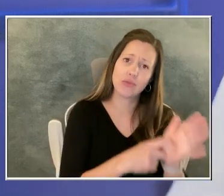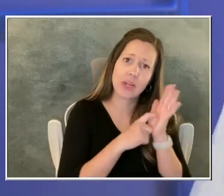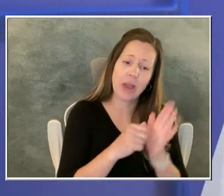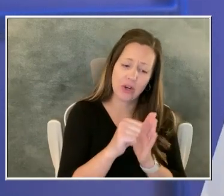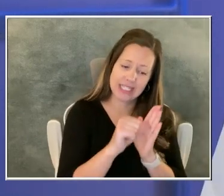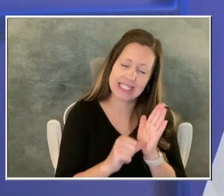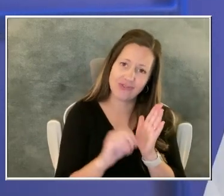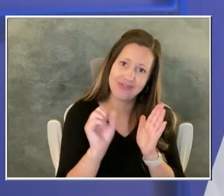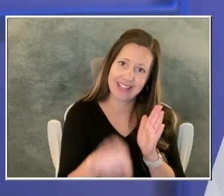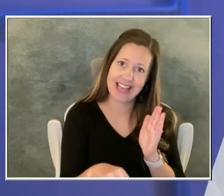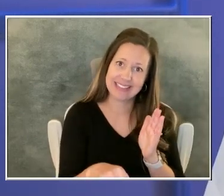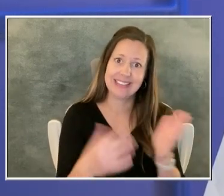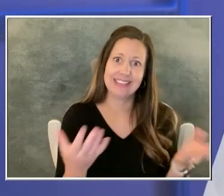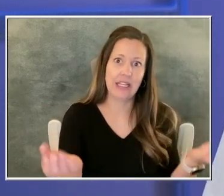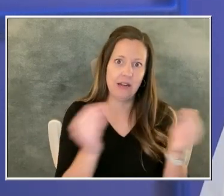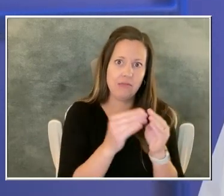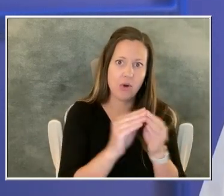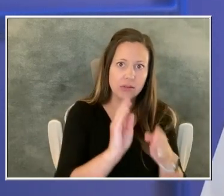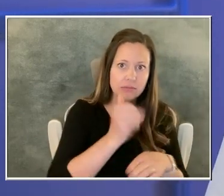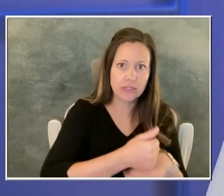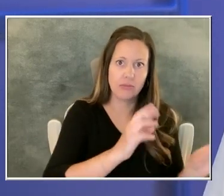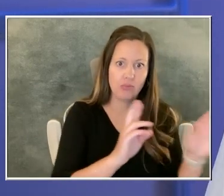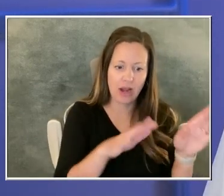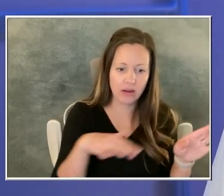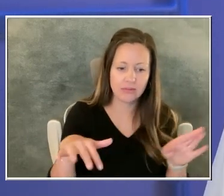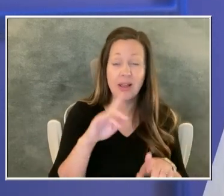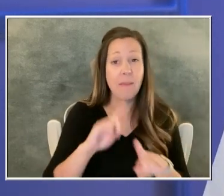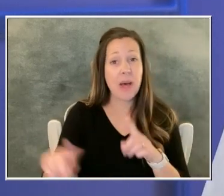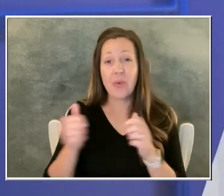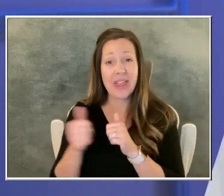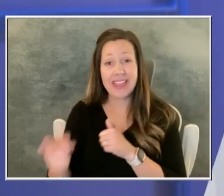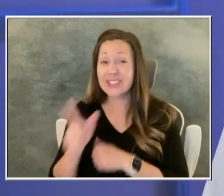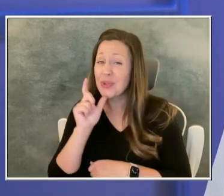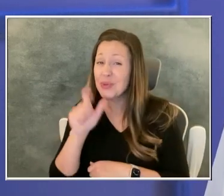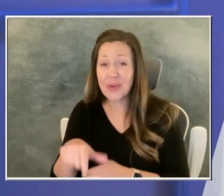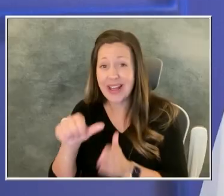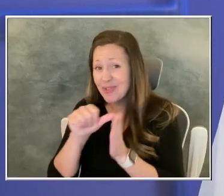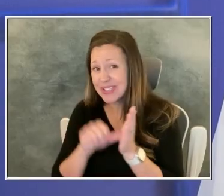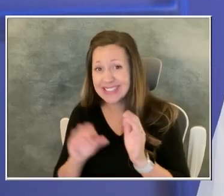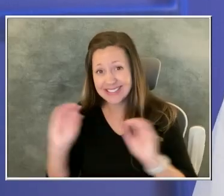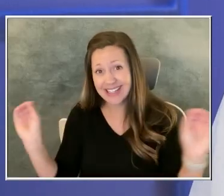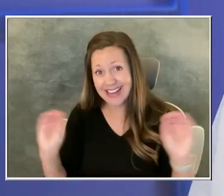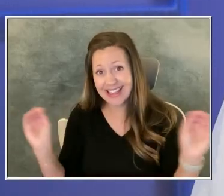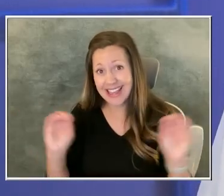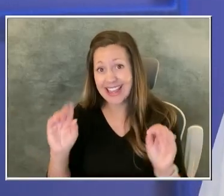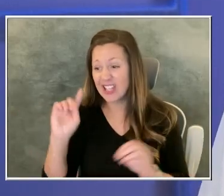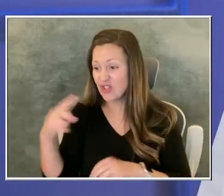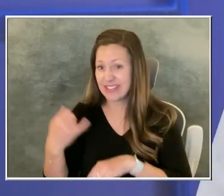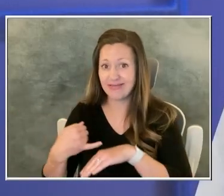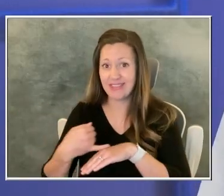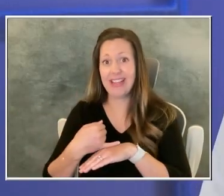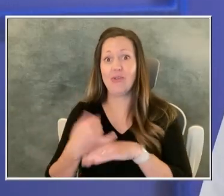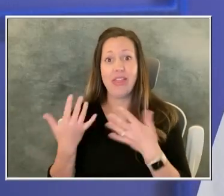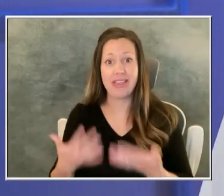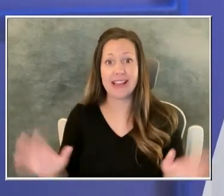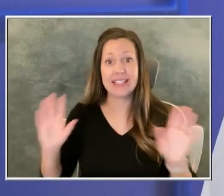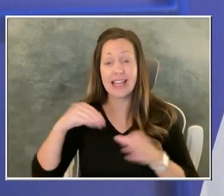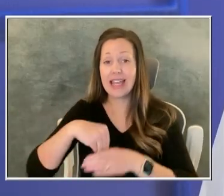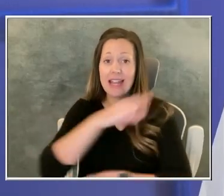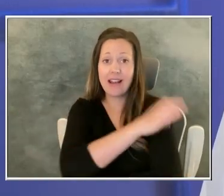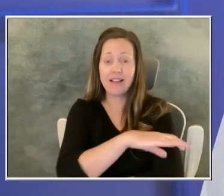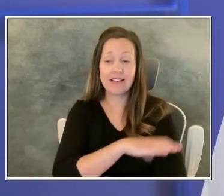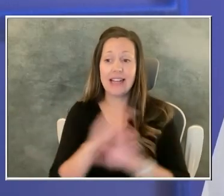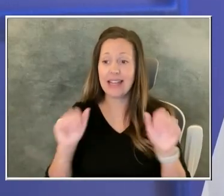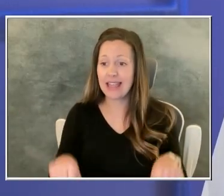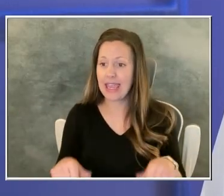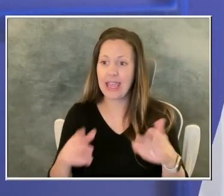much bigger setup. And with TendoNova, you literally don't have to make an incision. It's just a needle puncture, and we can do it right in our clinic, and it's just all handheld.